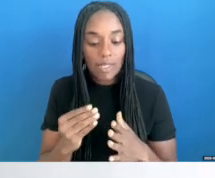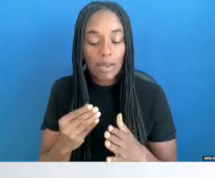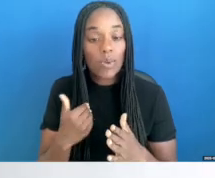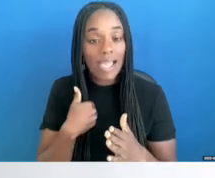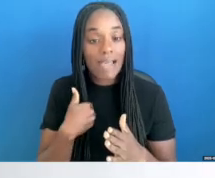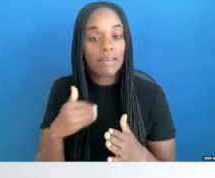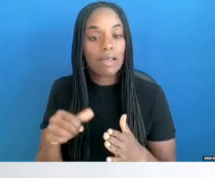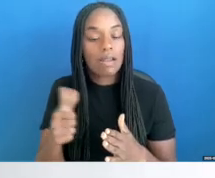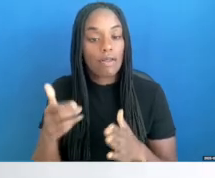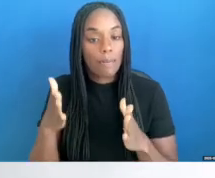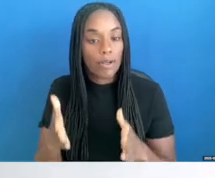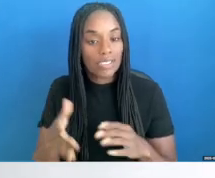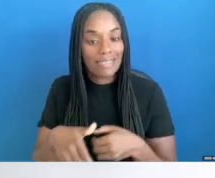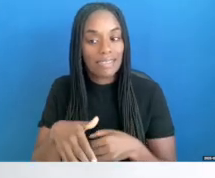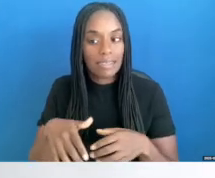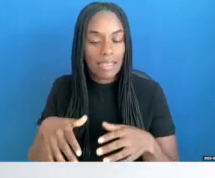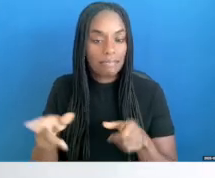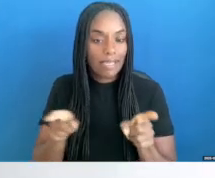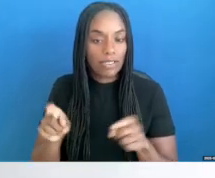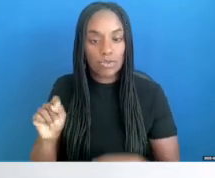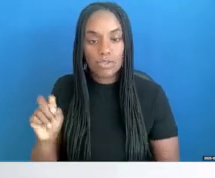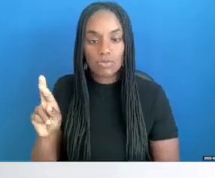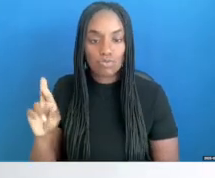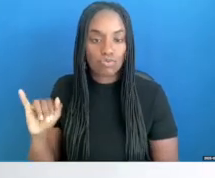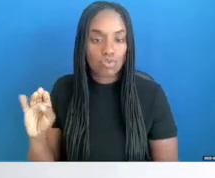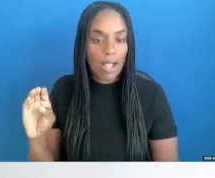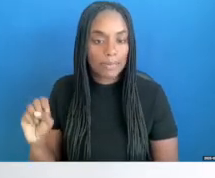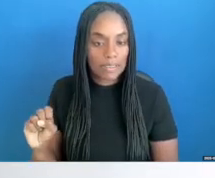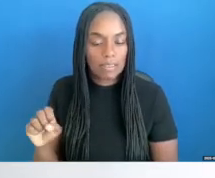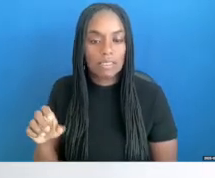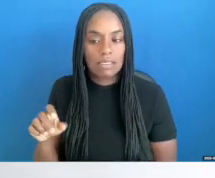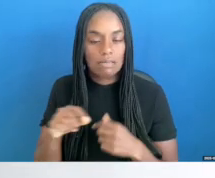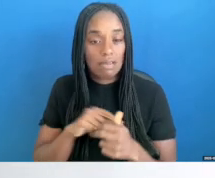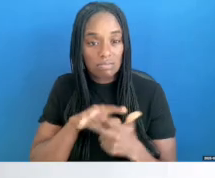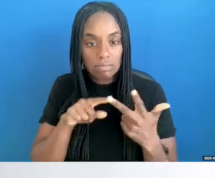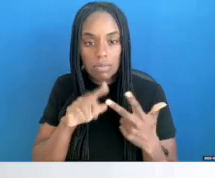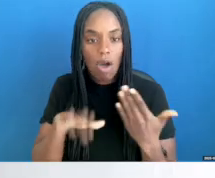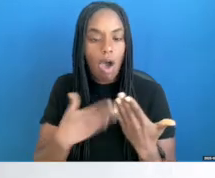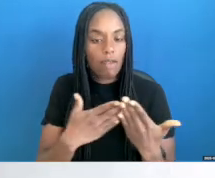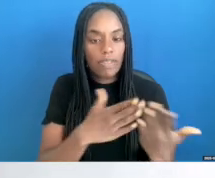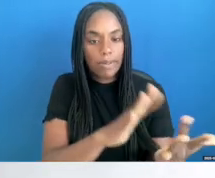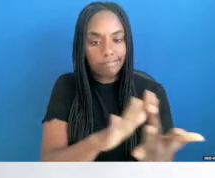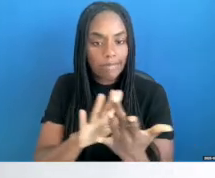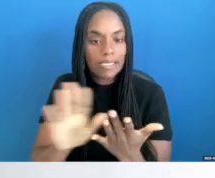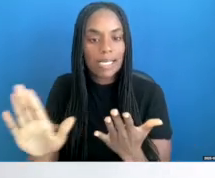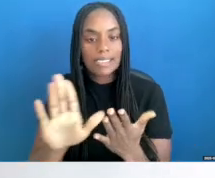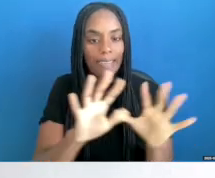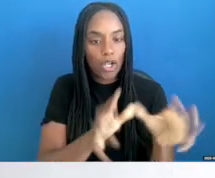someone that covers tribes. And so they are all reaching out to their networks to make sure